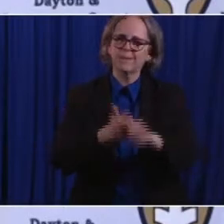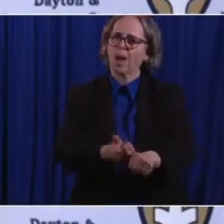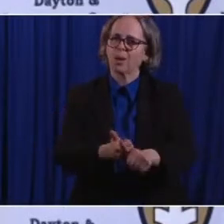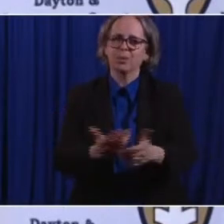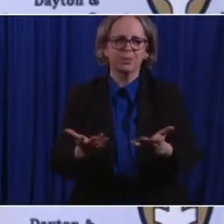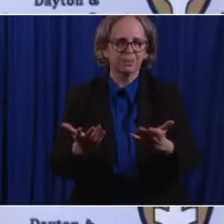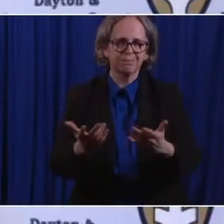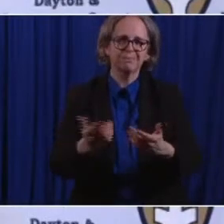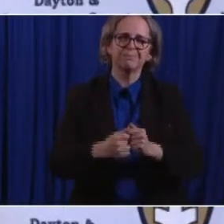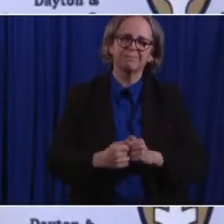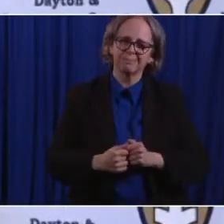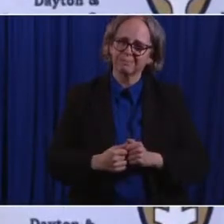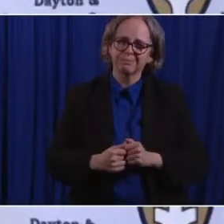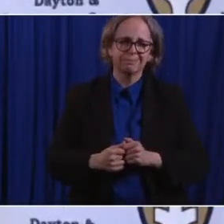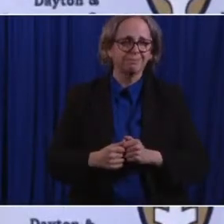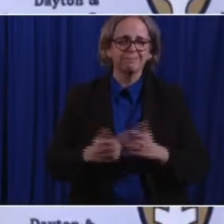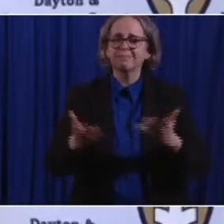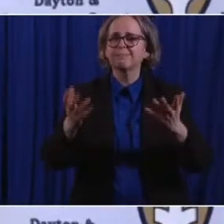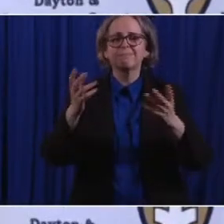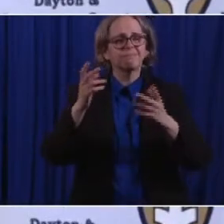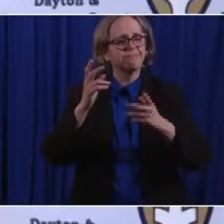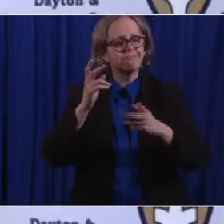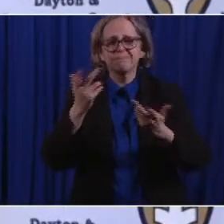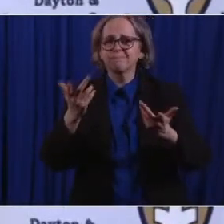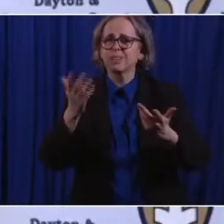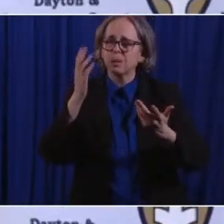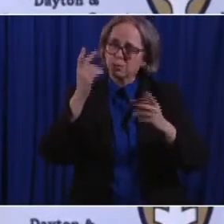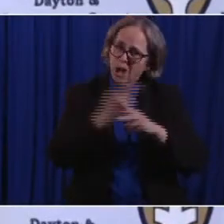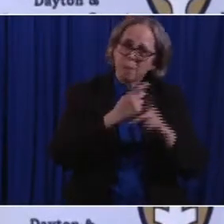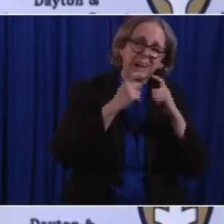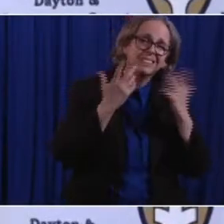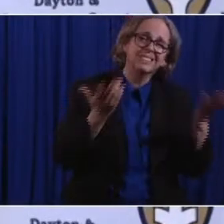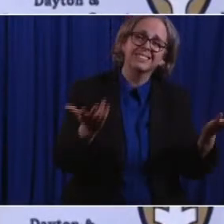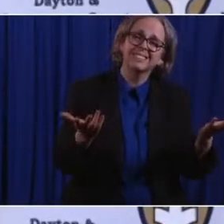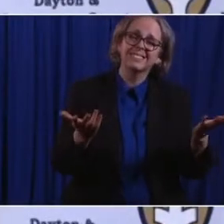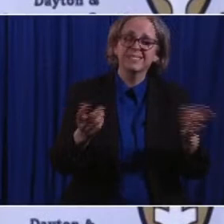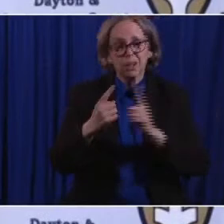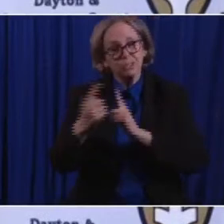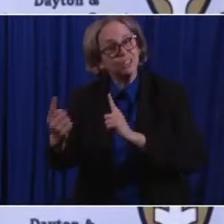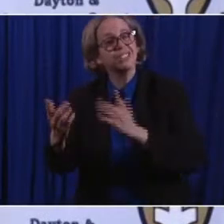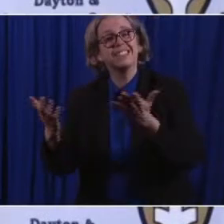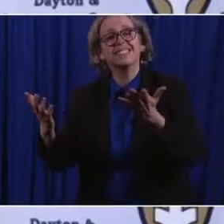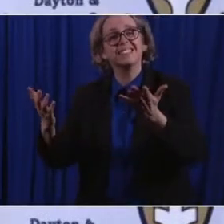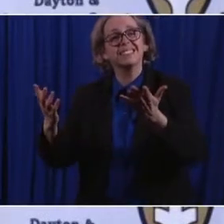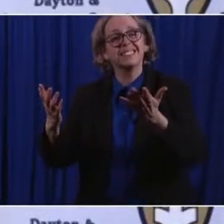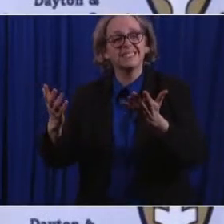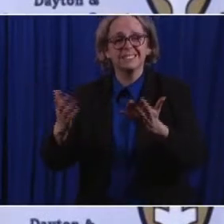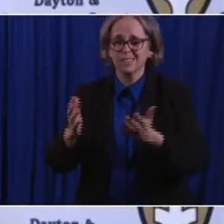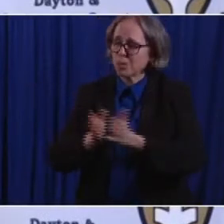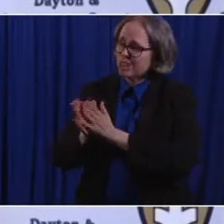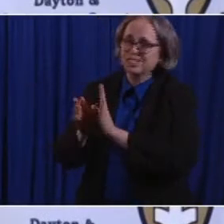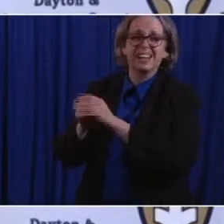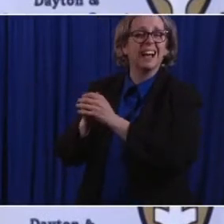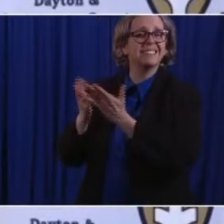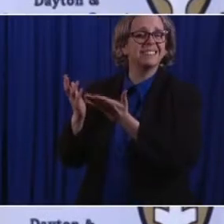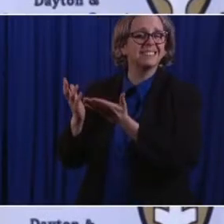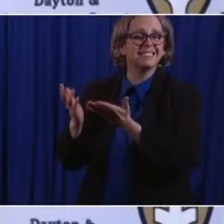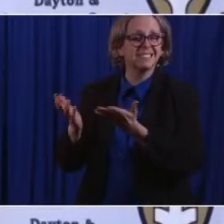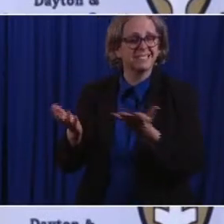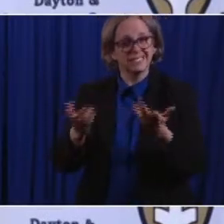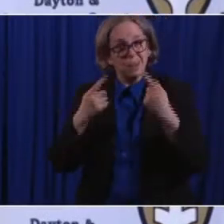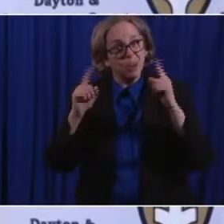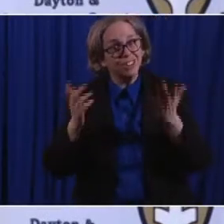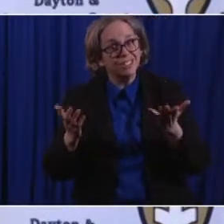it too complicated. Wearing a mask does a tremendous amount of good. And so if people